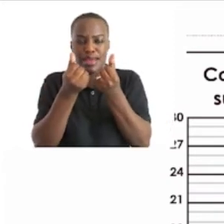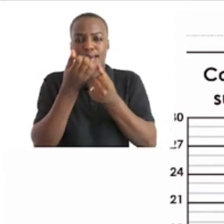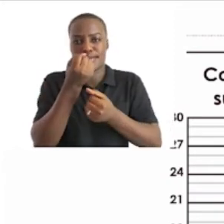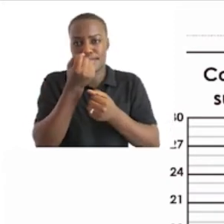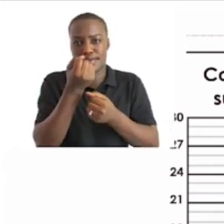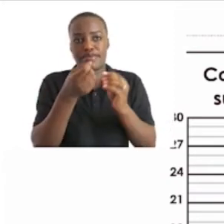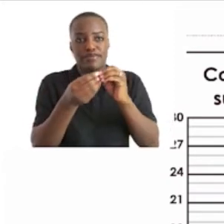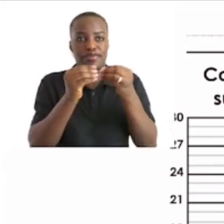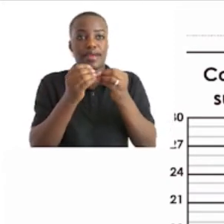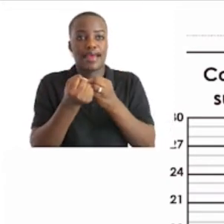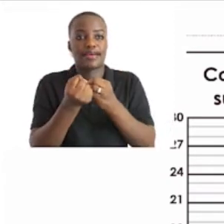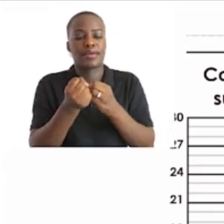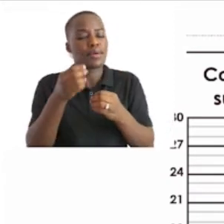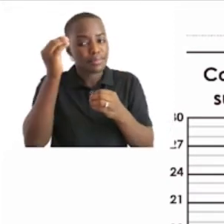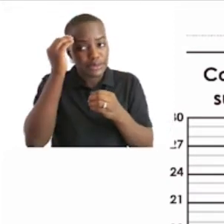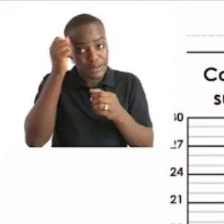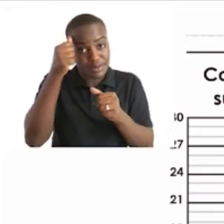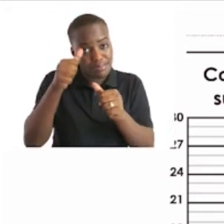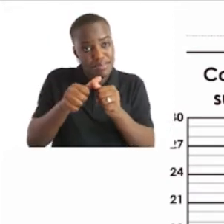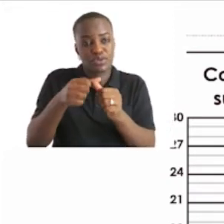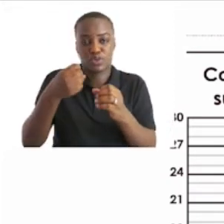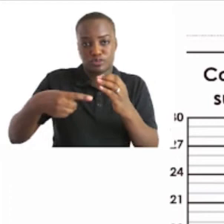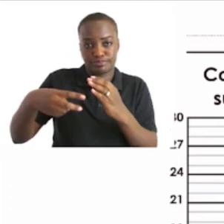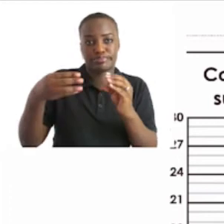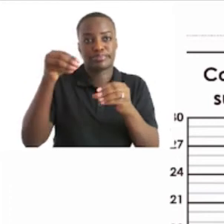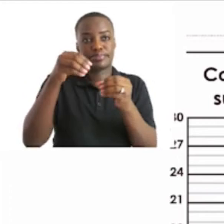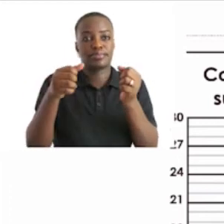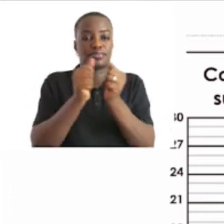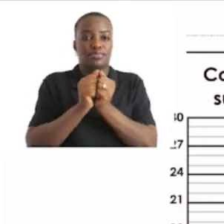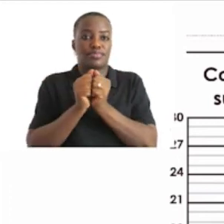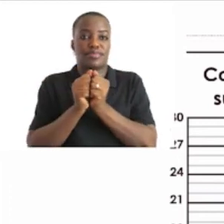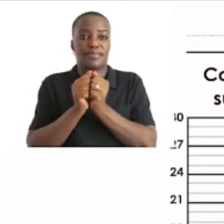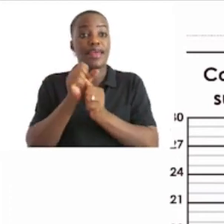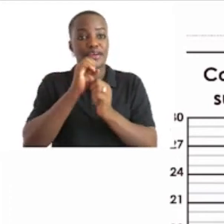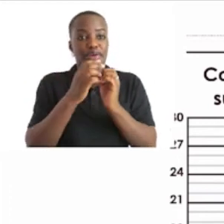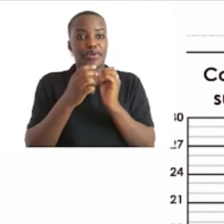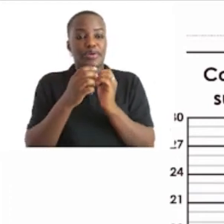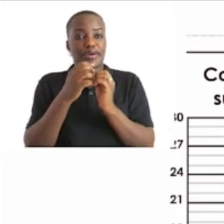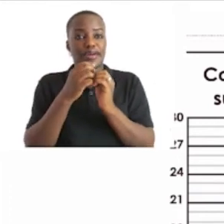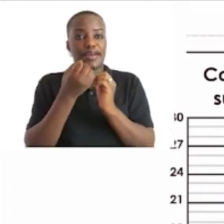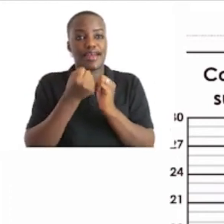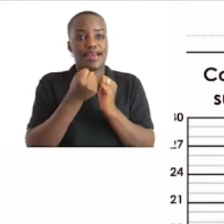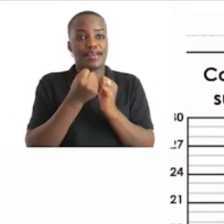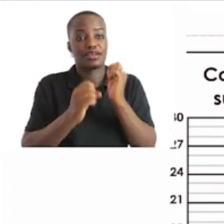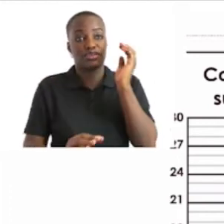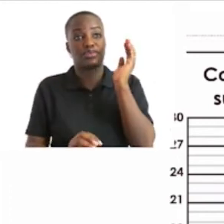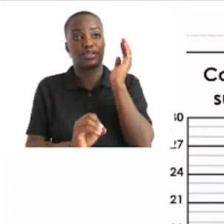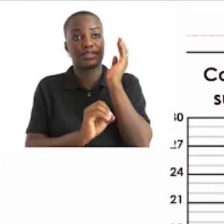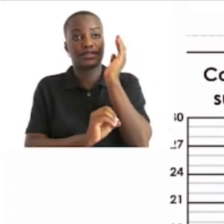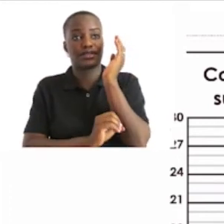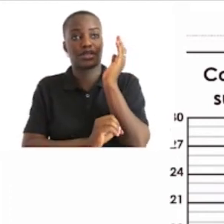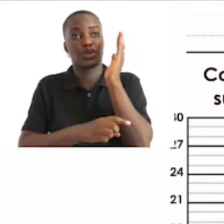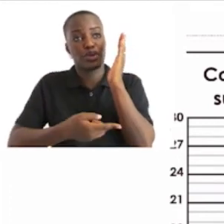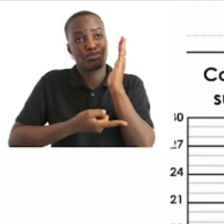and they are also counted. So if we count properly, we have a number line from 0